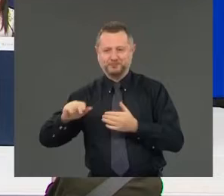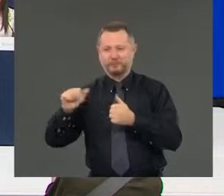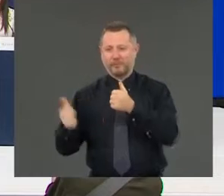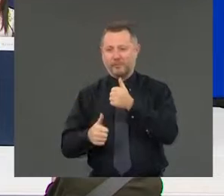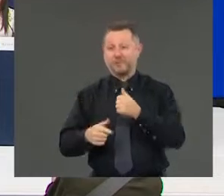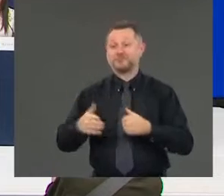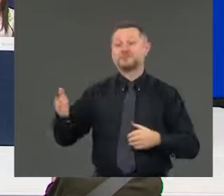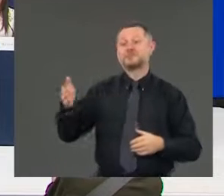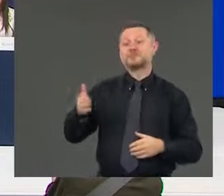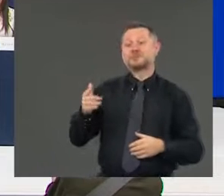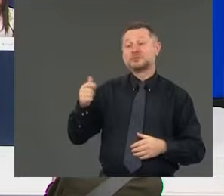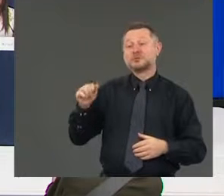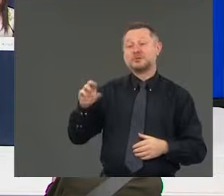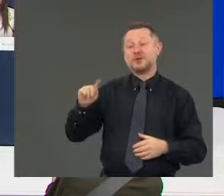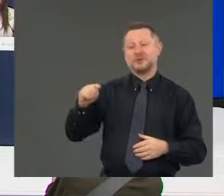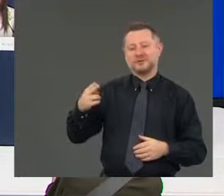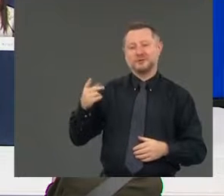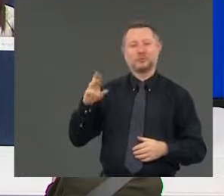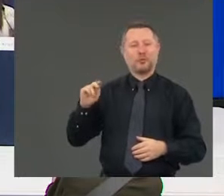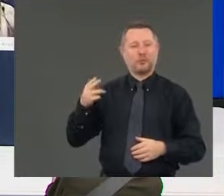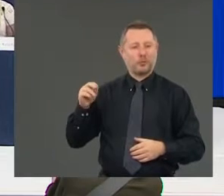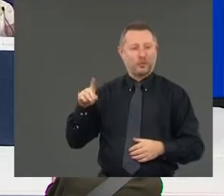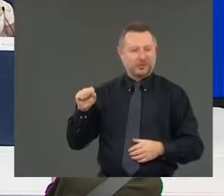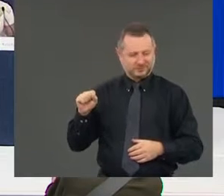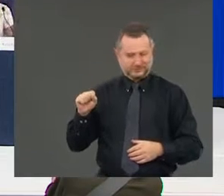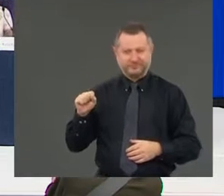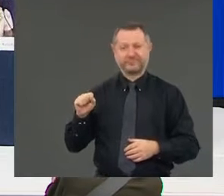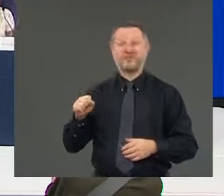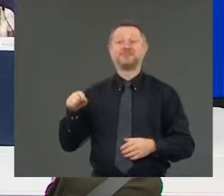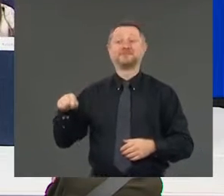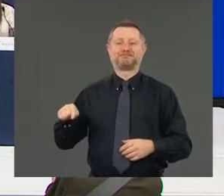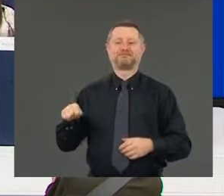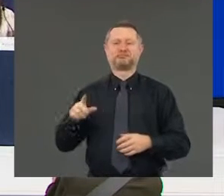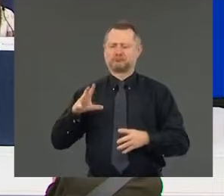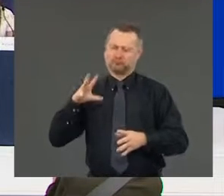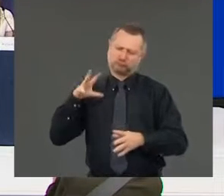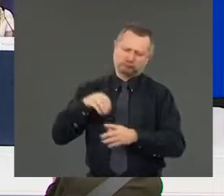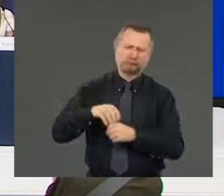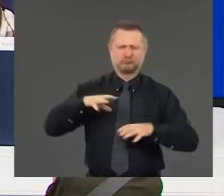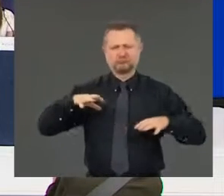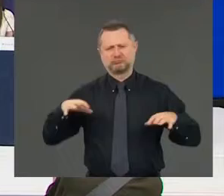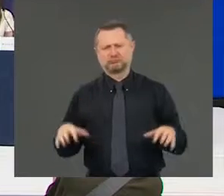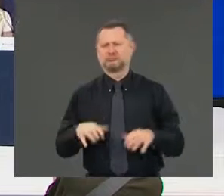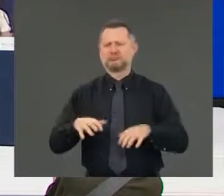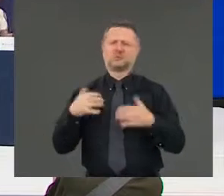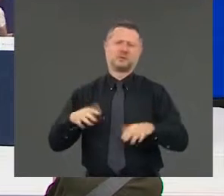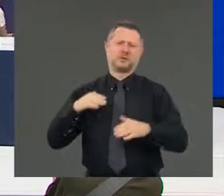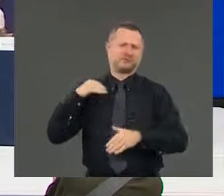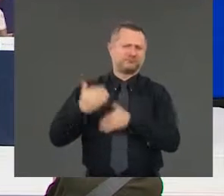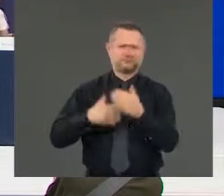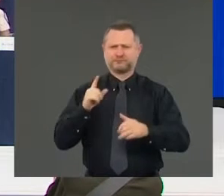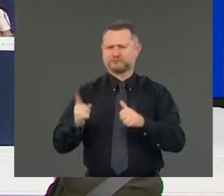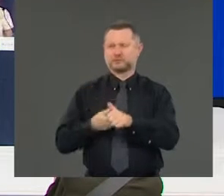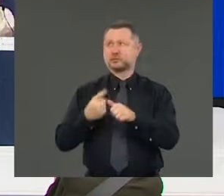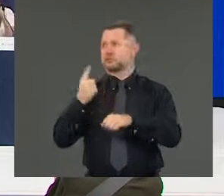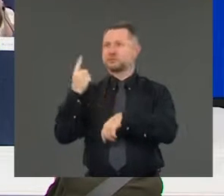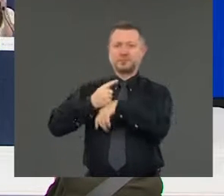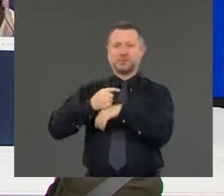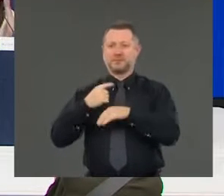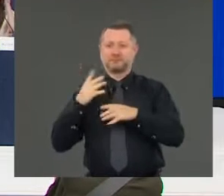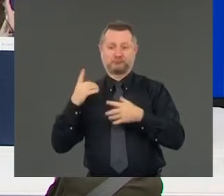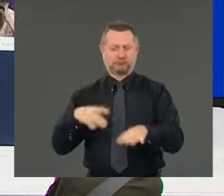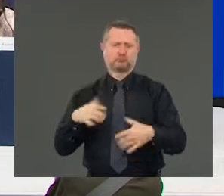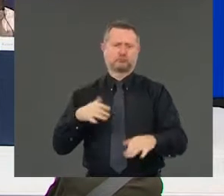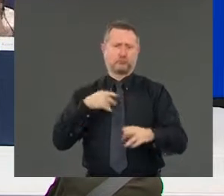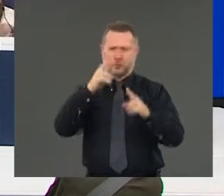Rhodes, who's been an essential component of what we've been doing from day one. It's a pleasure to be here today. I